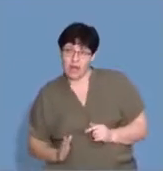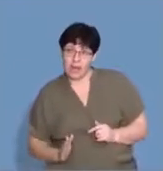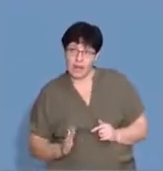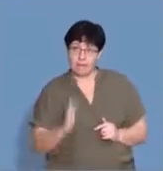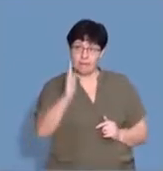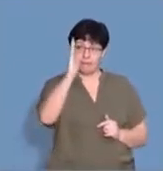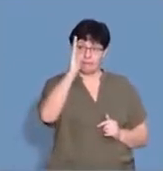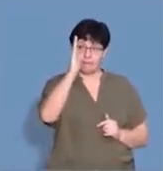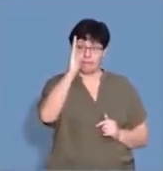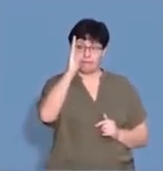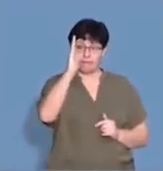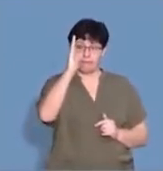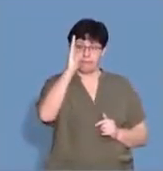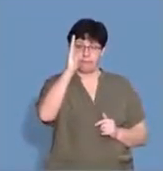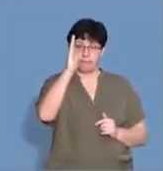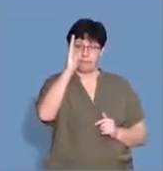graph up to